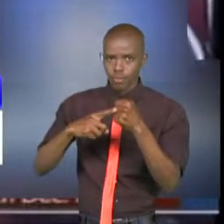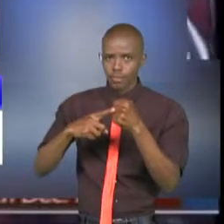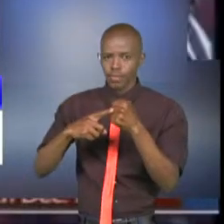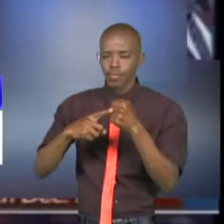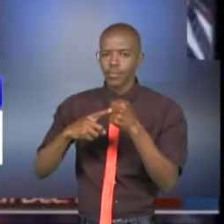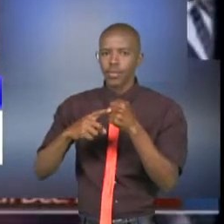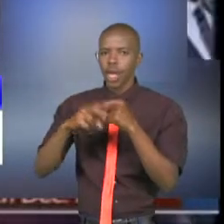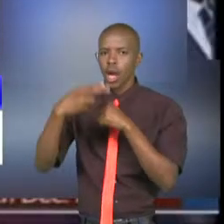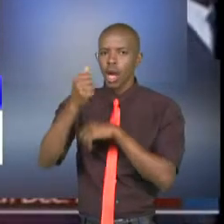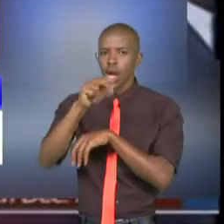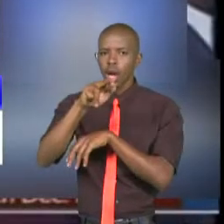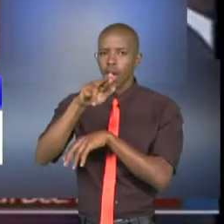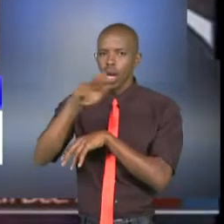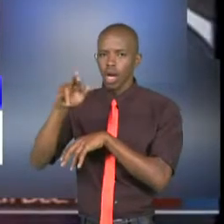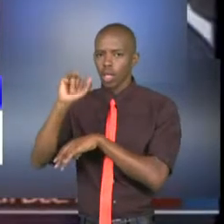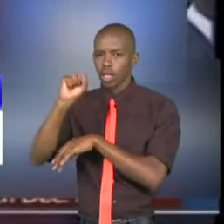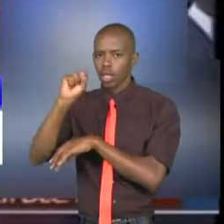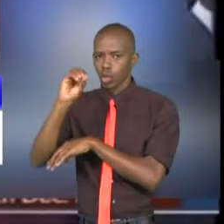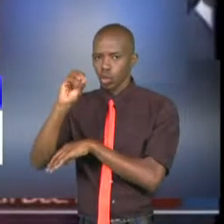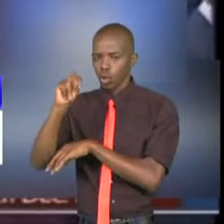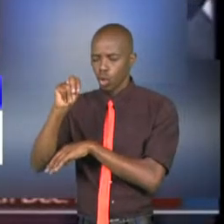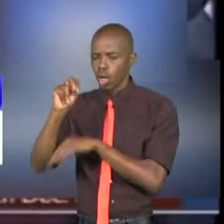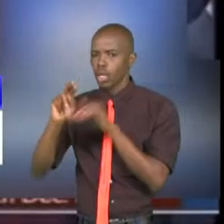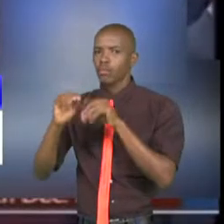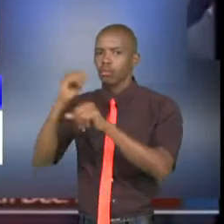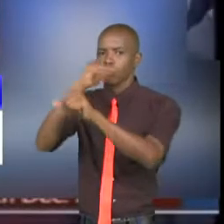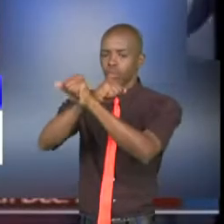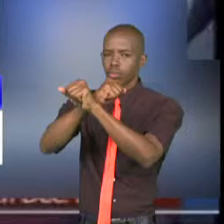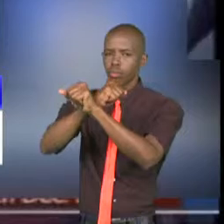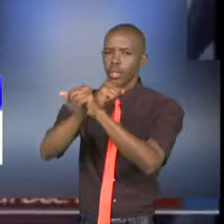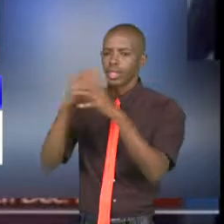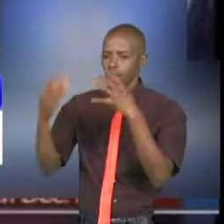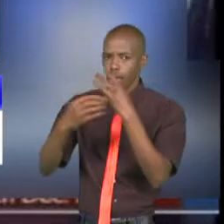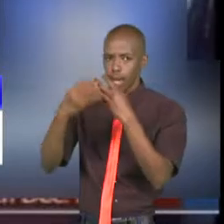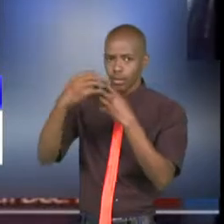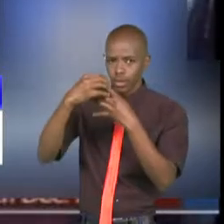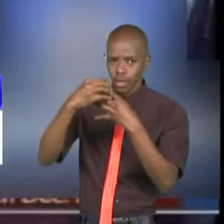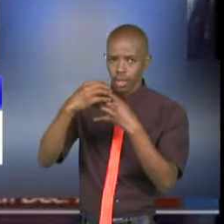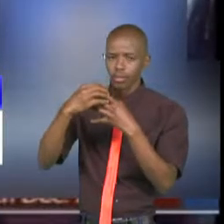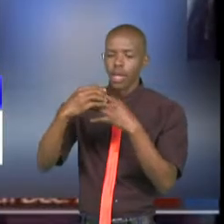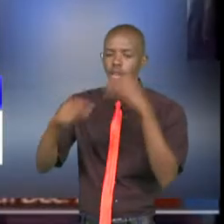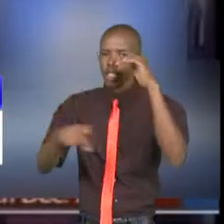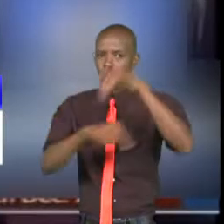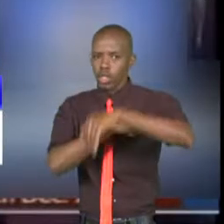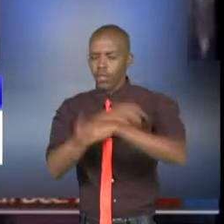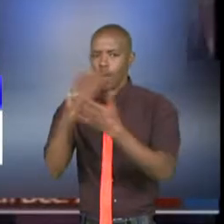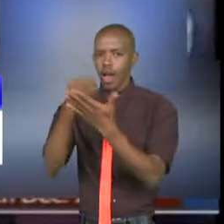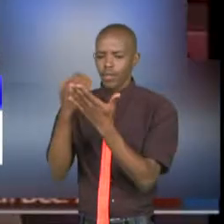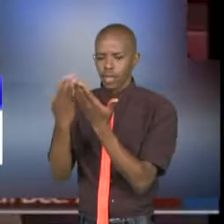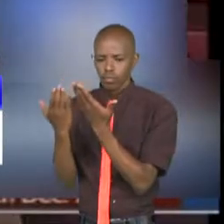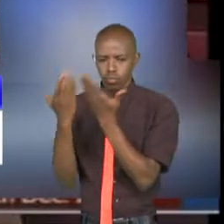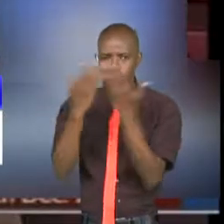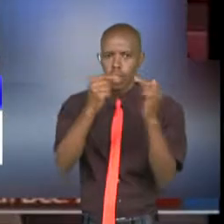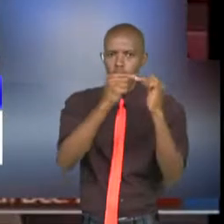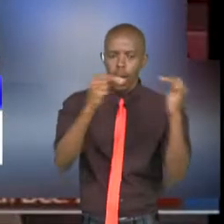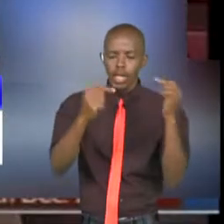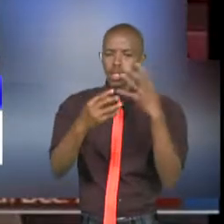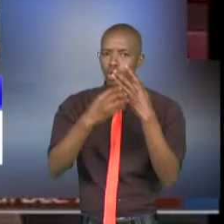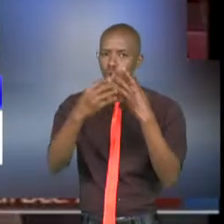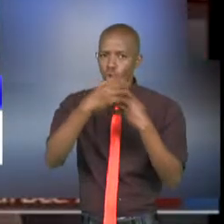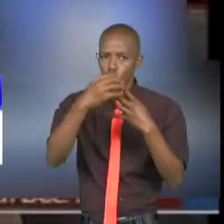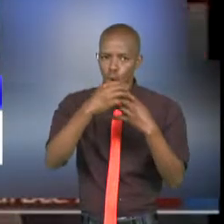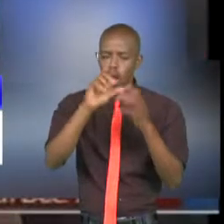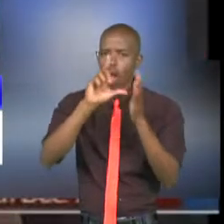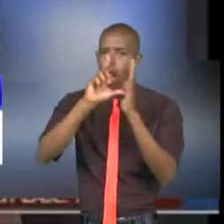the other end, was in defense of the governor. Presented today was the examination in chief of the evidence presented against Governor Sonko,